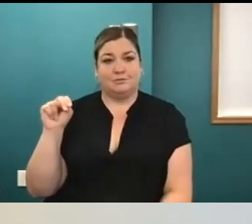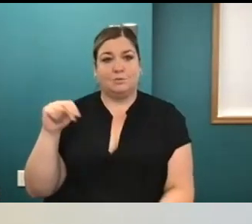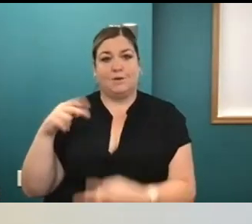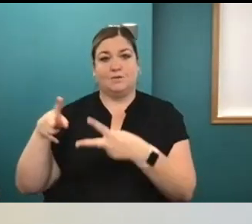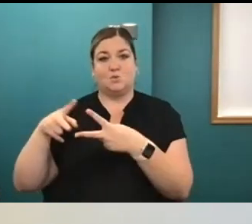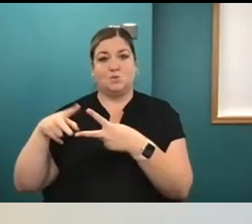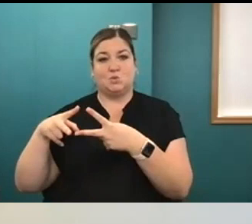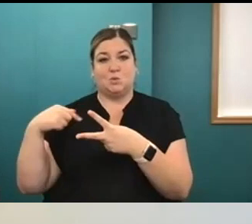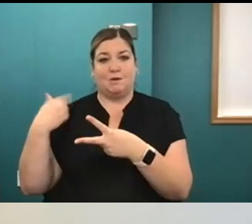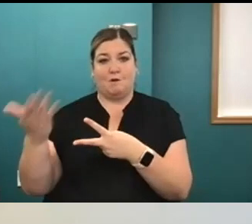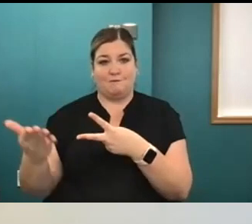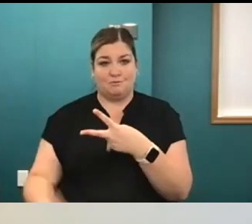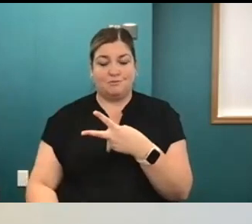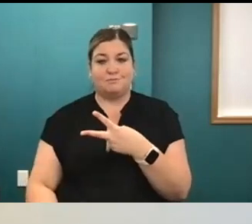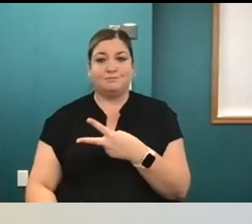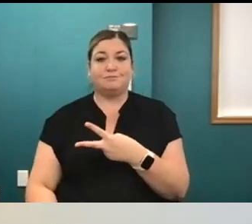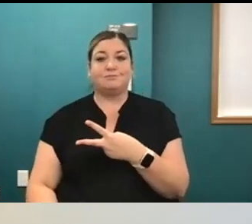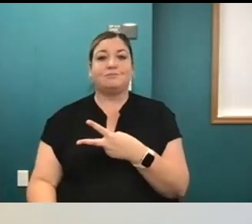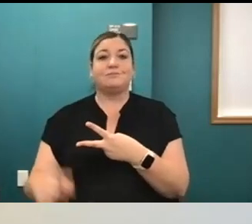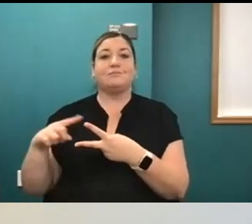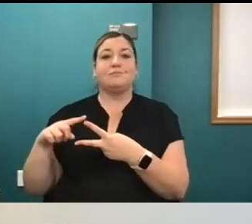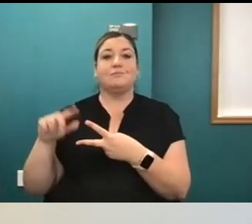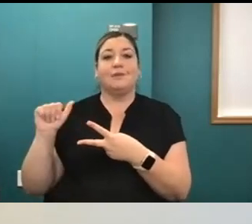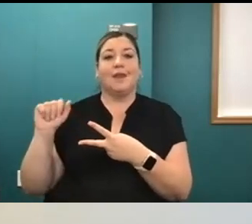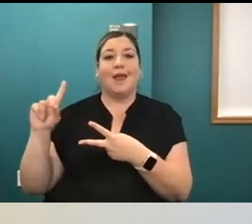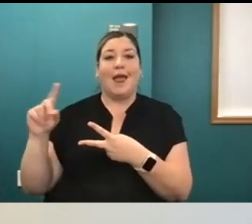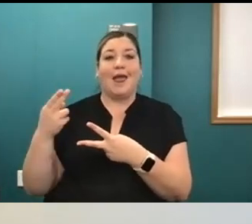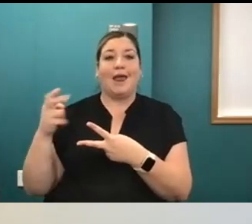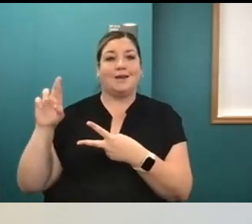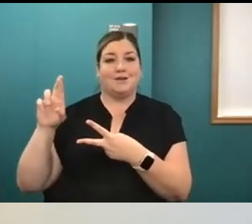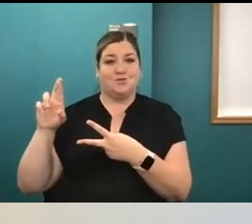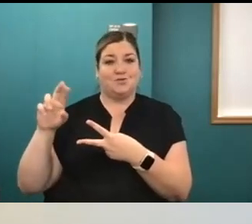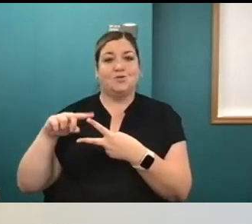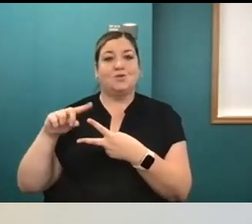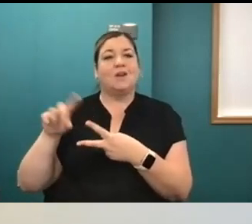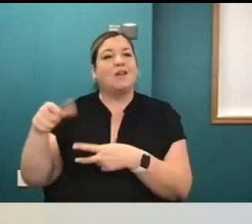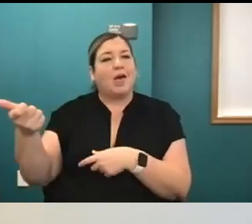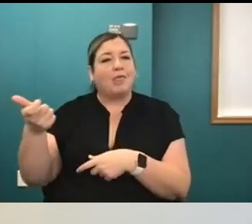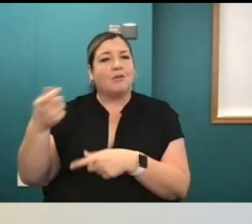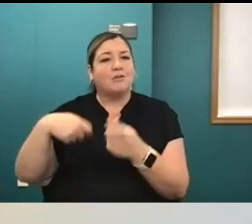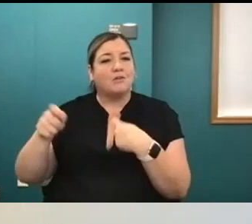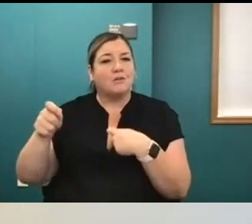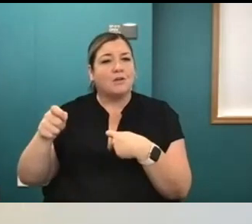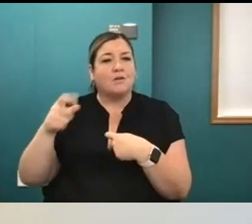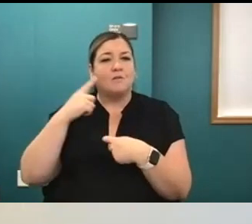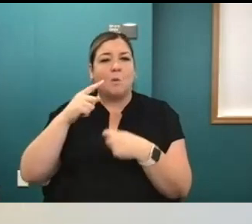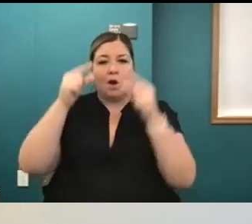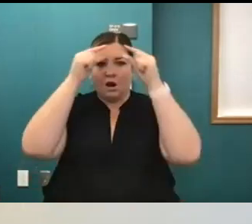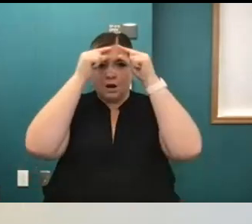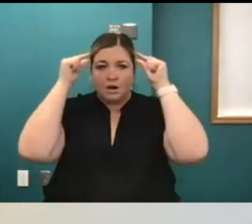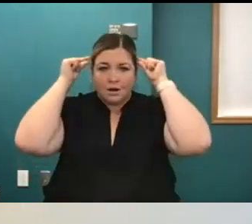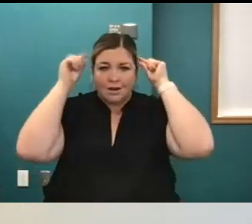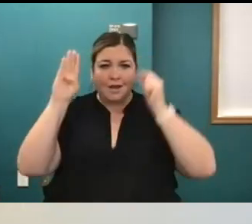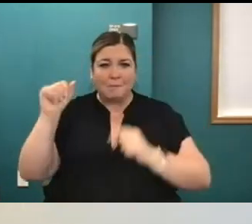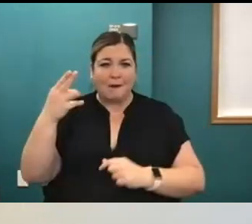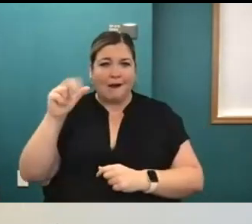offer. One of which is the Adhere. So this is an alternative option to the soft band Baha that you guys are